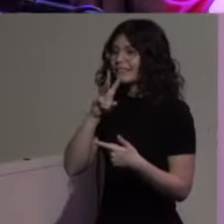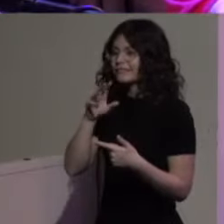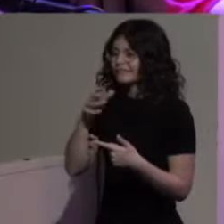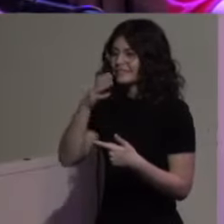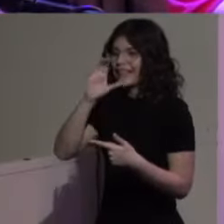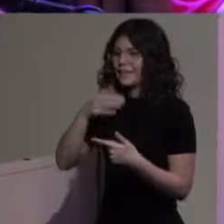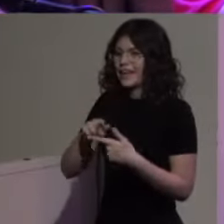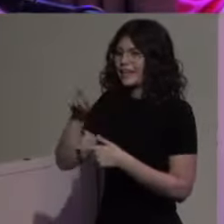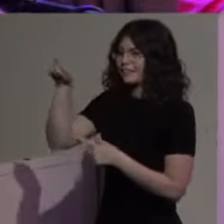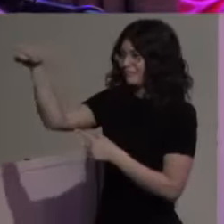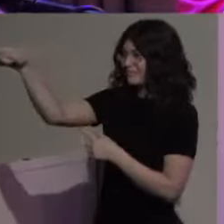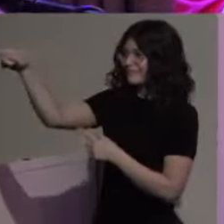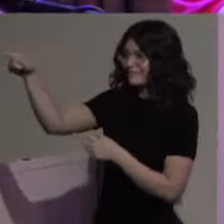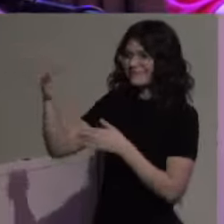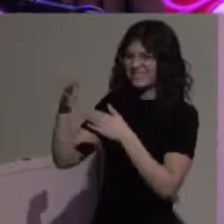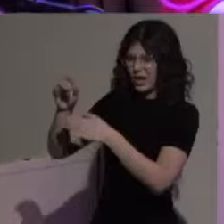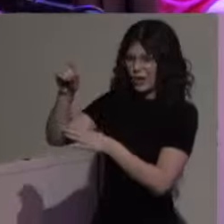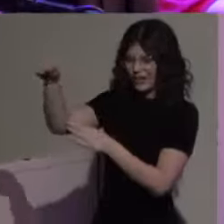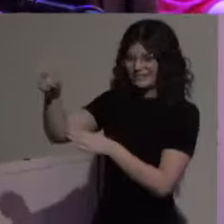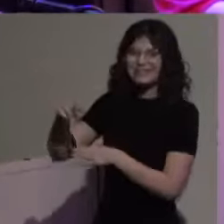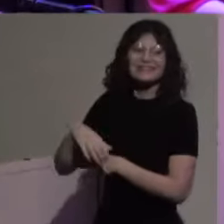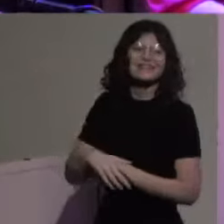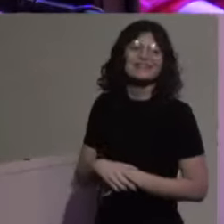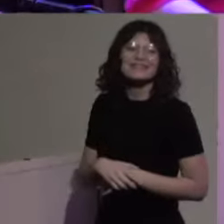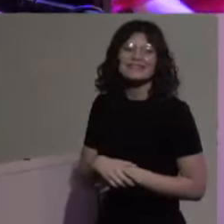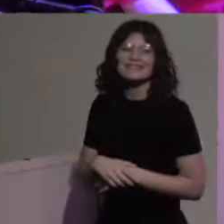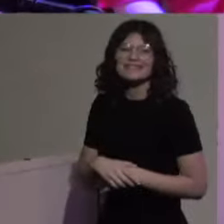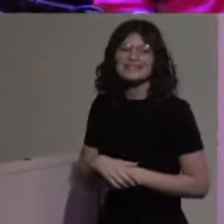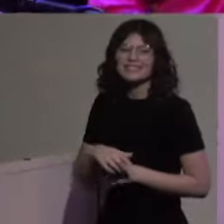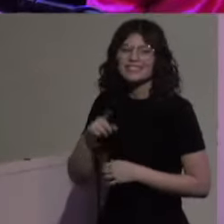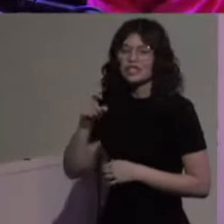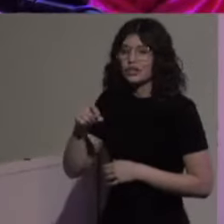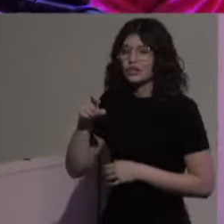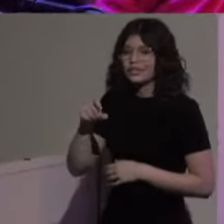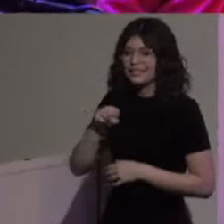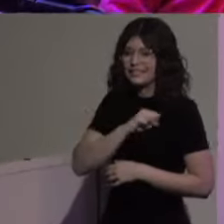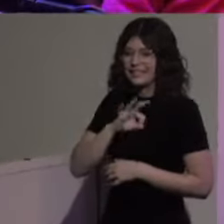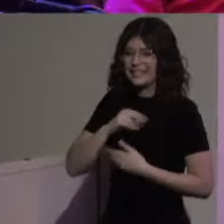Cookies and lemonade in the hallway, and you're going to need staff to help escort you